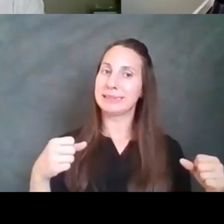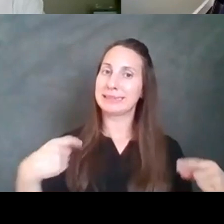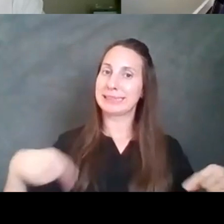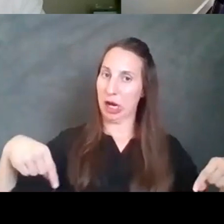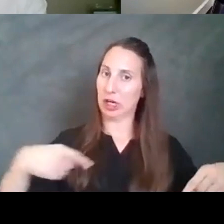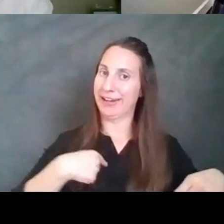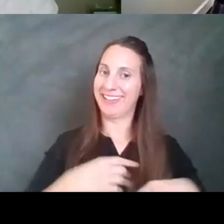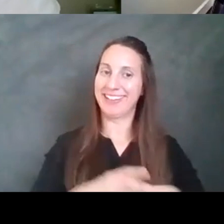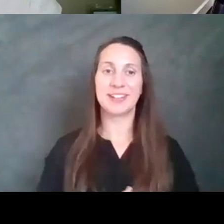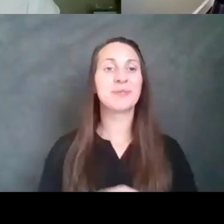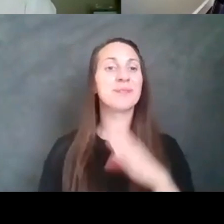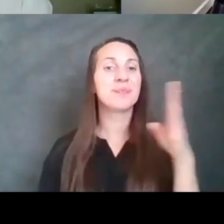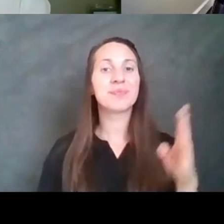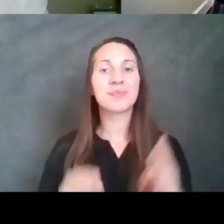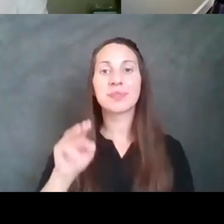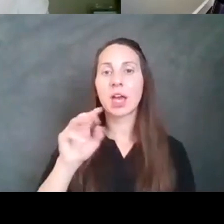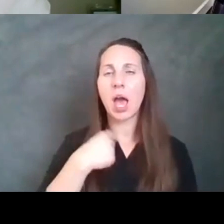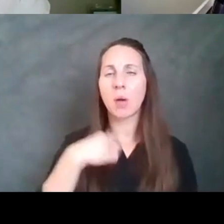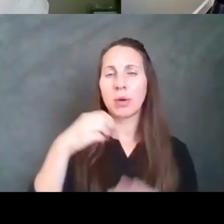that, by the way, that's